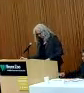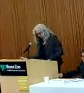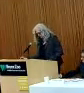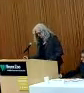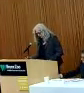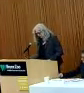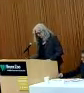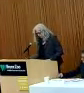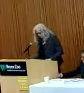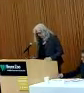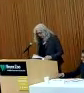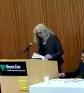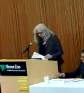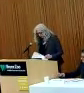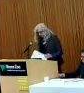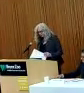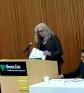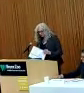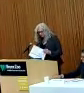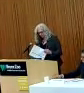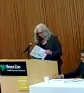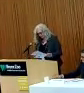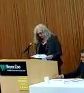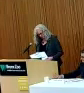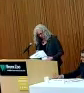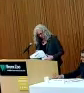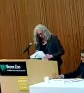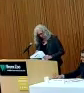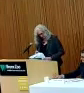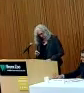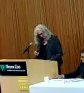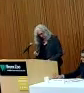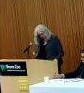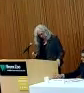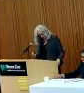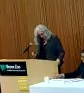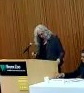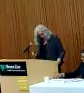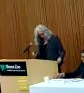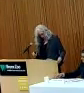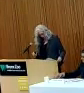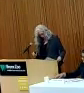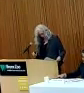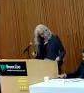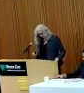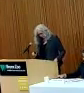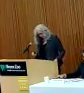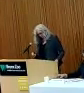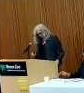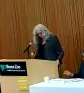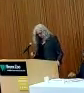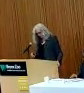recently issued where we looked at hum to data from um um let's see I think it was